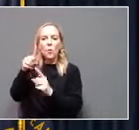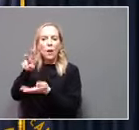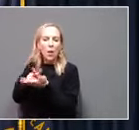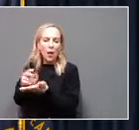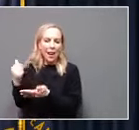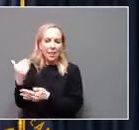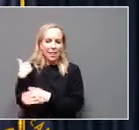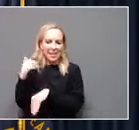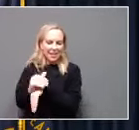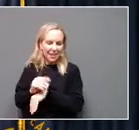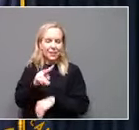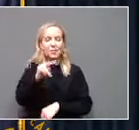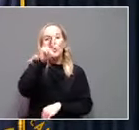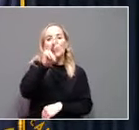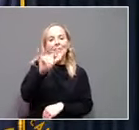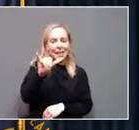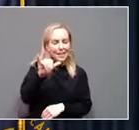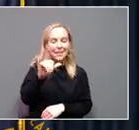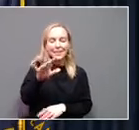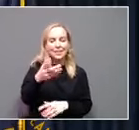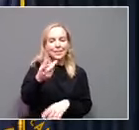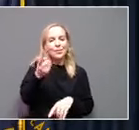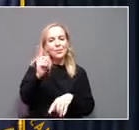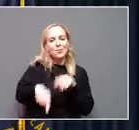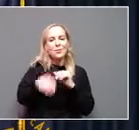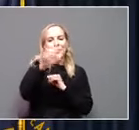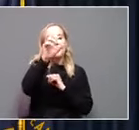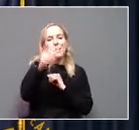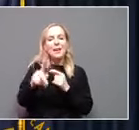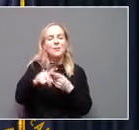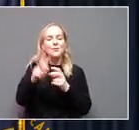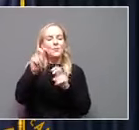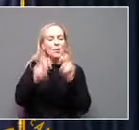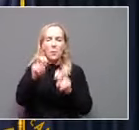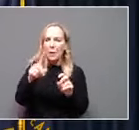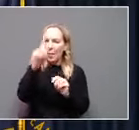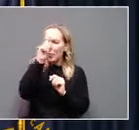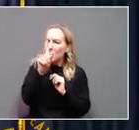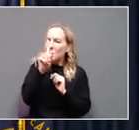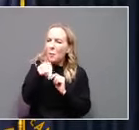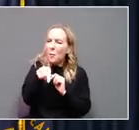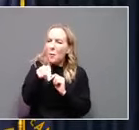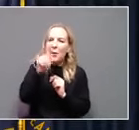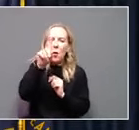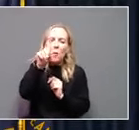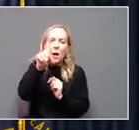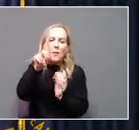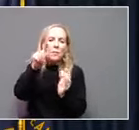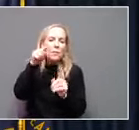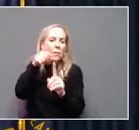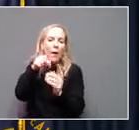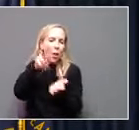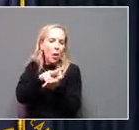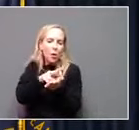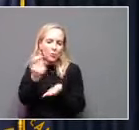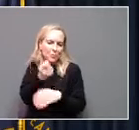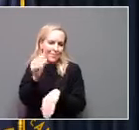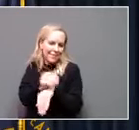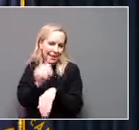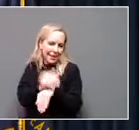Northern Kentucky wasn't able to make it back to the tournament following a one-point loss on Tuesday night in the Horizon tournament